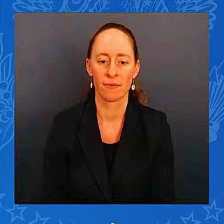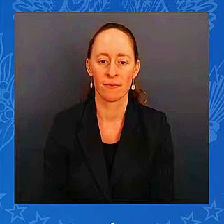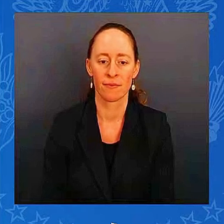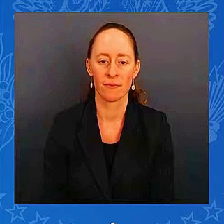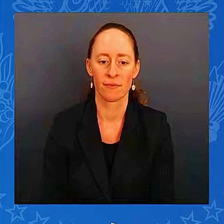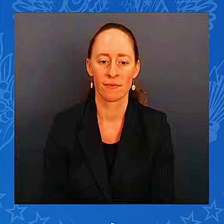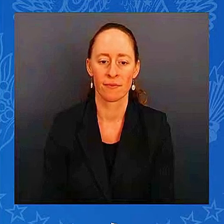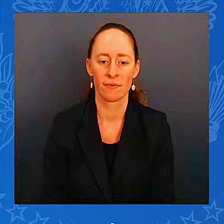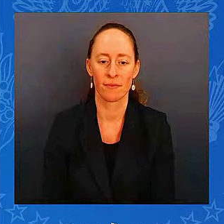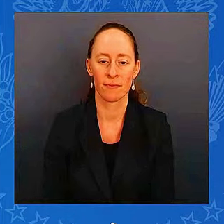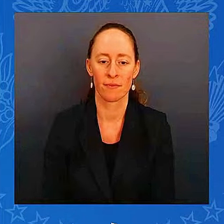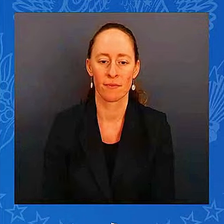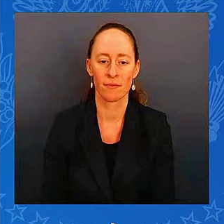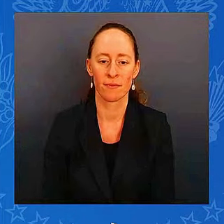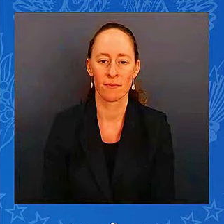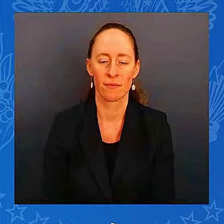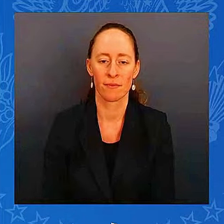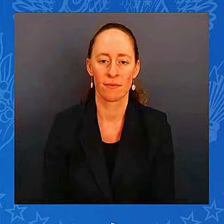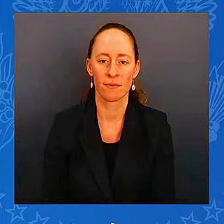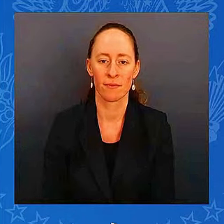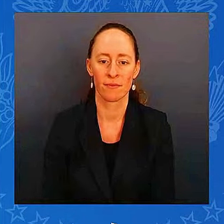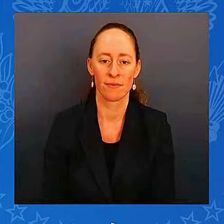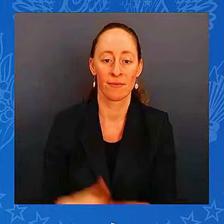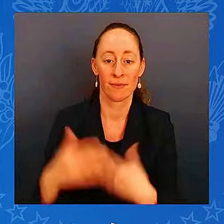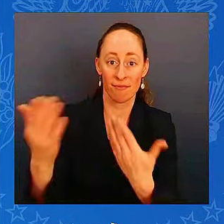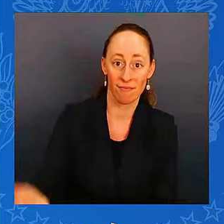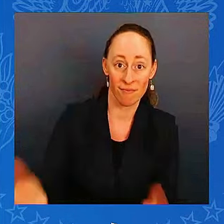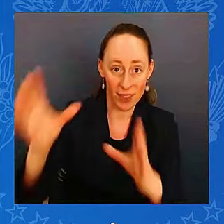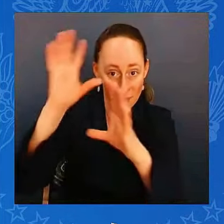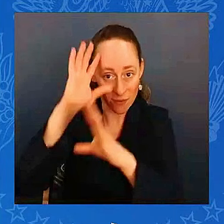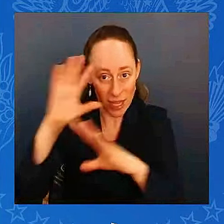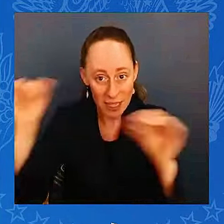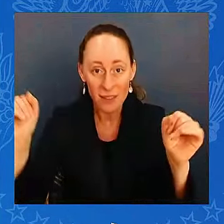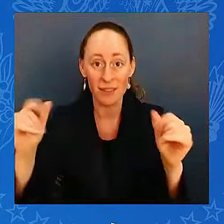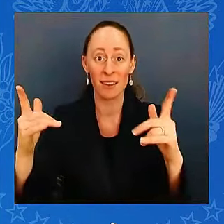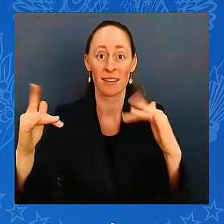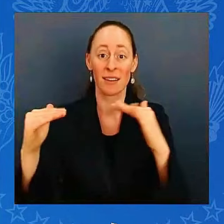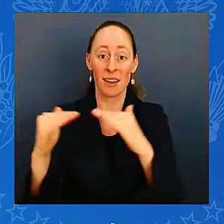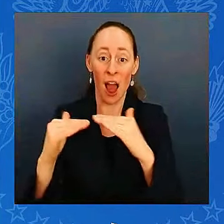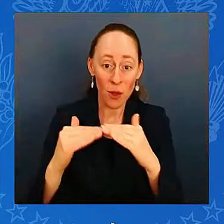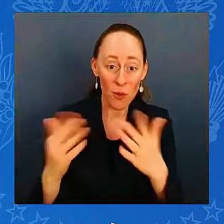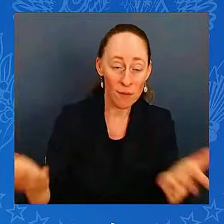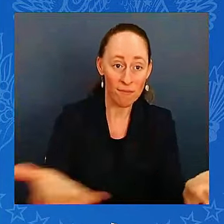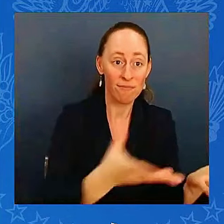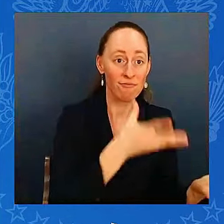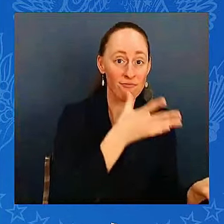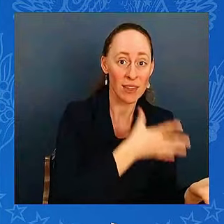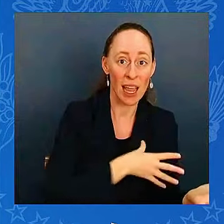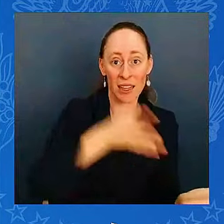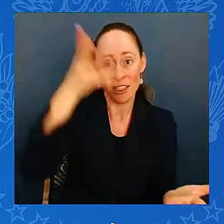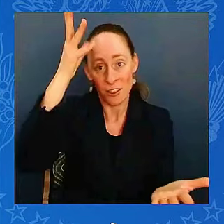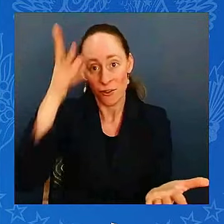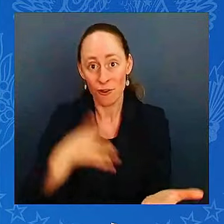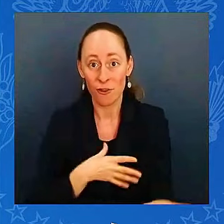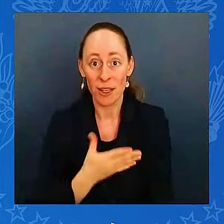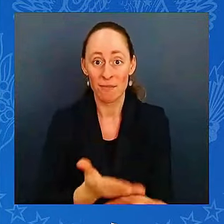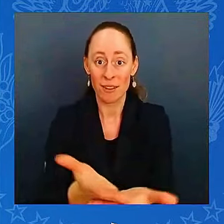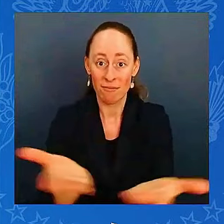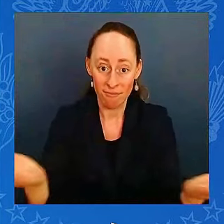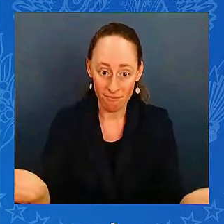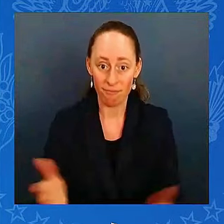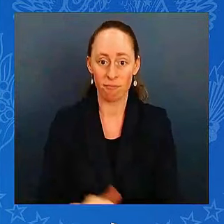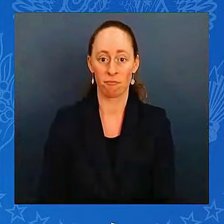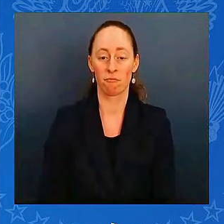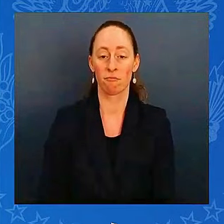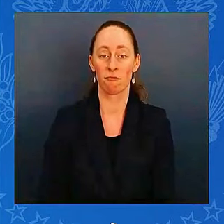Dear Mr. President, colleagues, ladies and gentlemen, when we talk about synthetic drugs, we are talking about worldwide